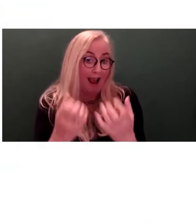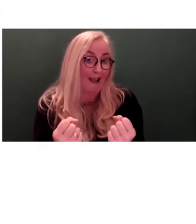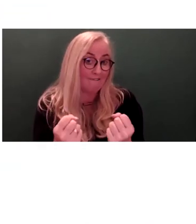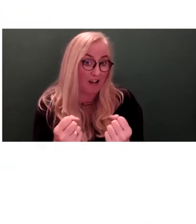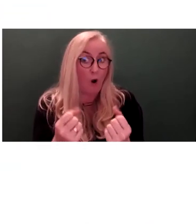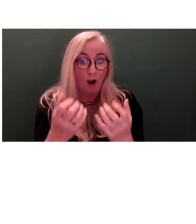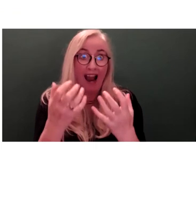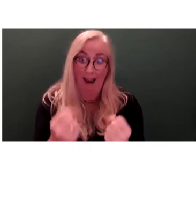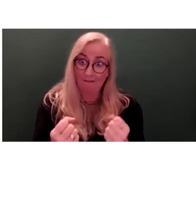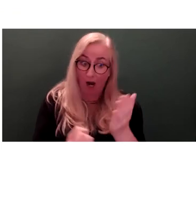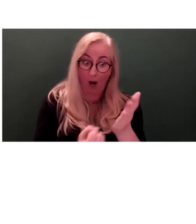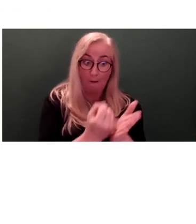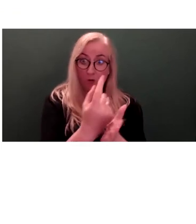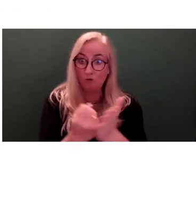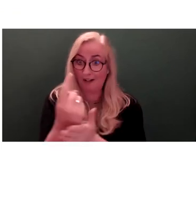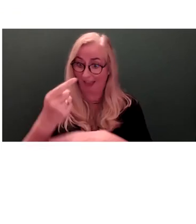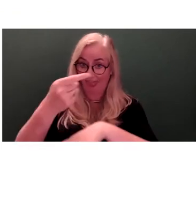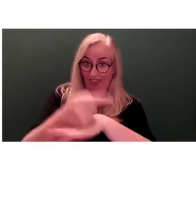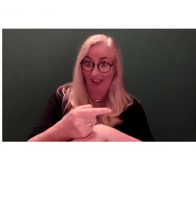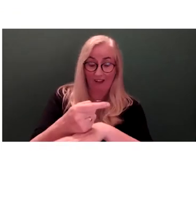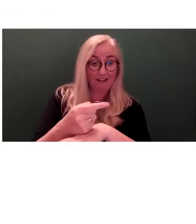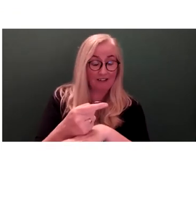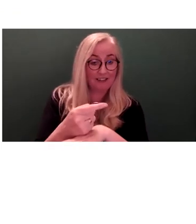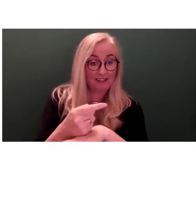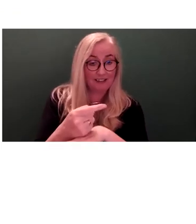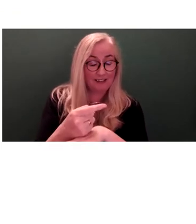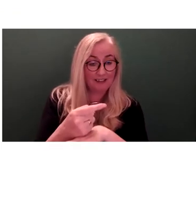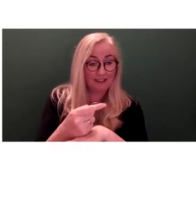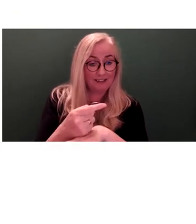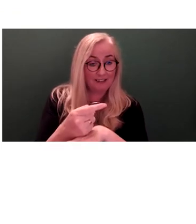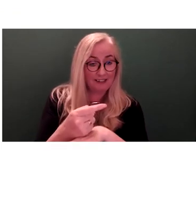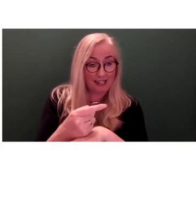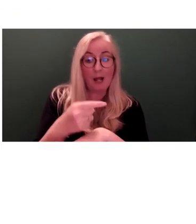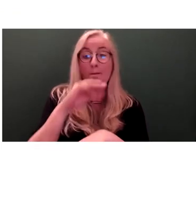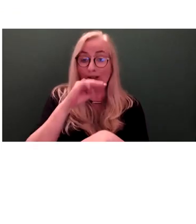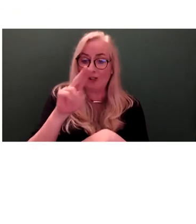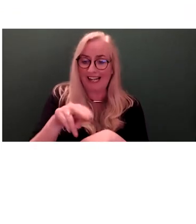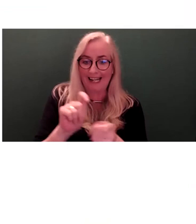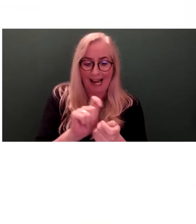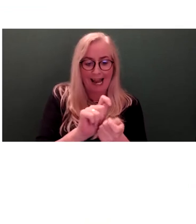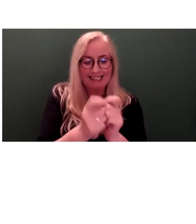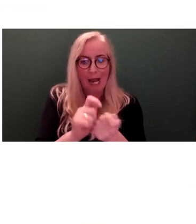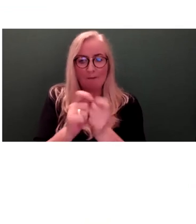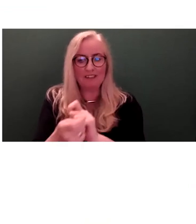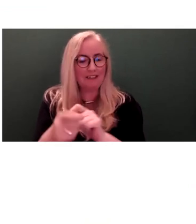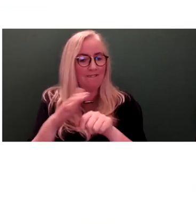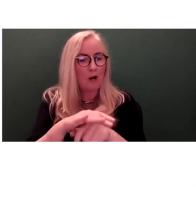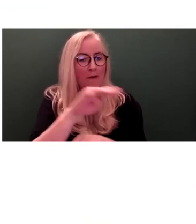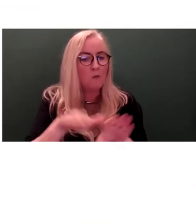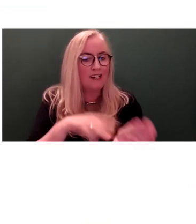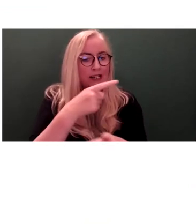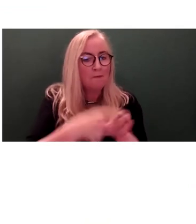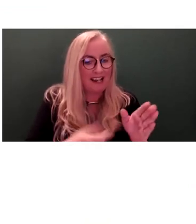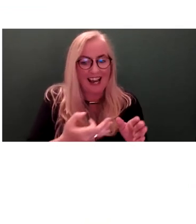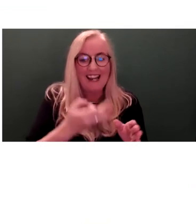there are opportunities there which, you know, can adapt to the needs of people with disabilities and give them that kind